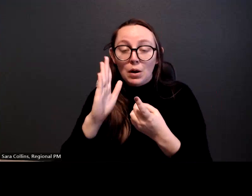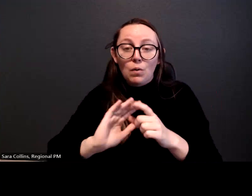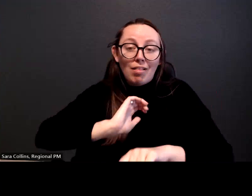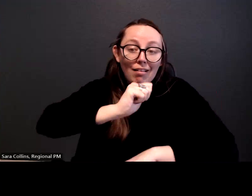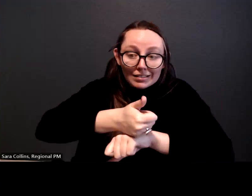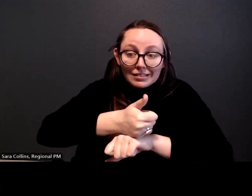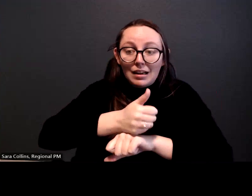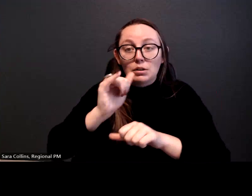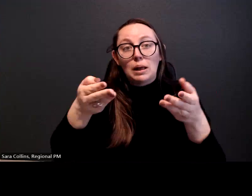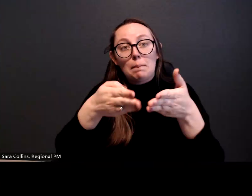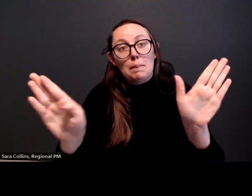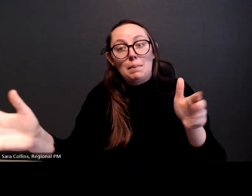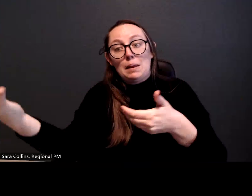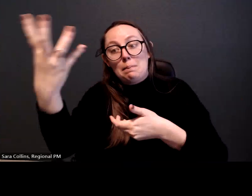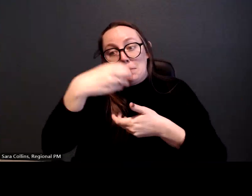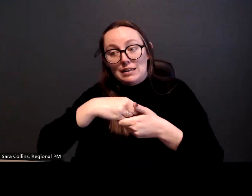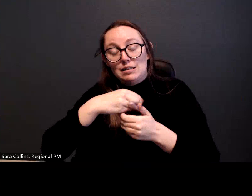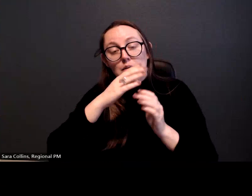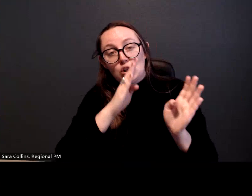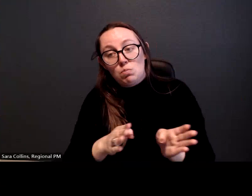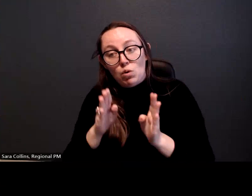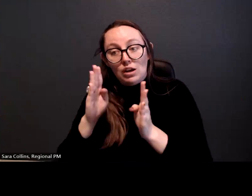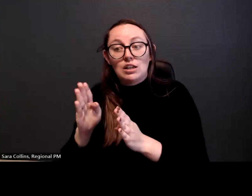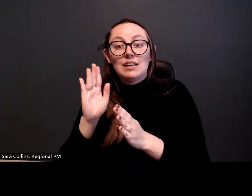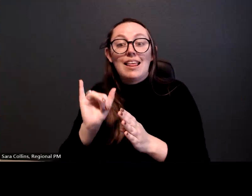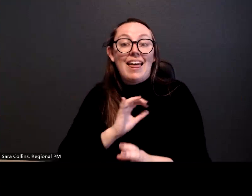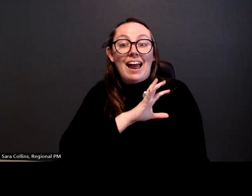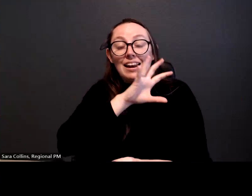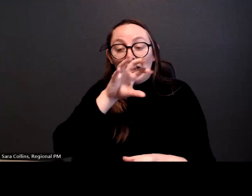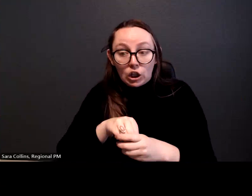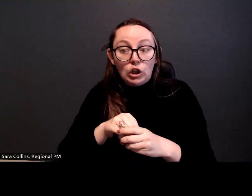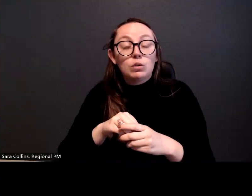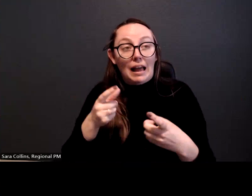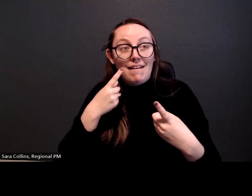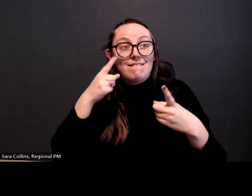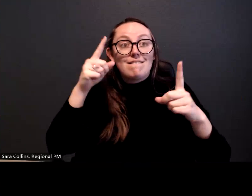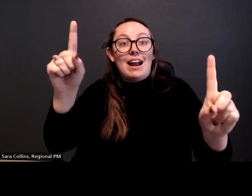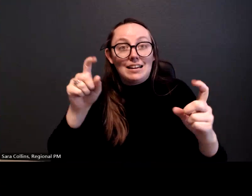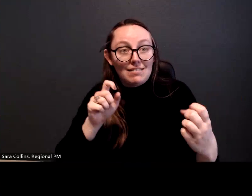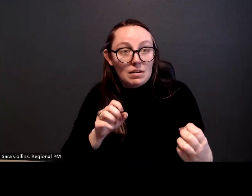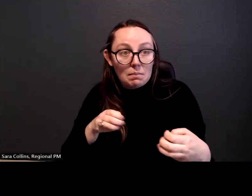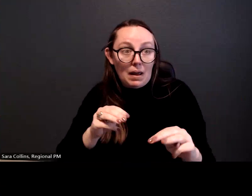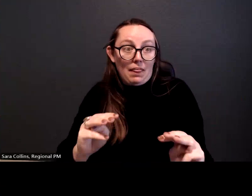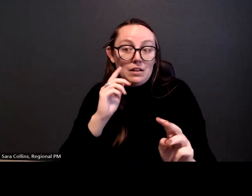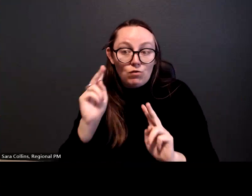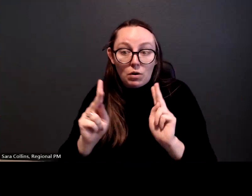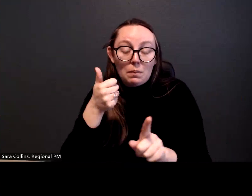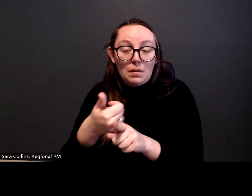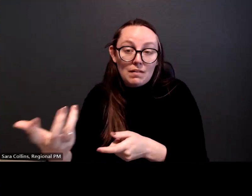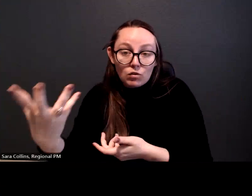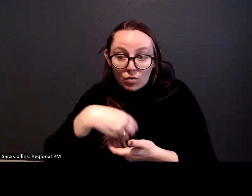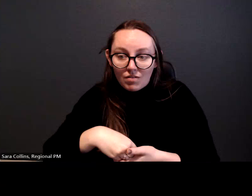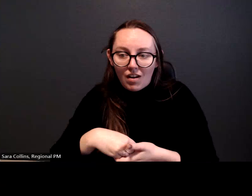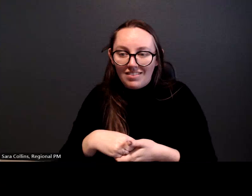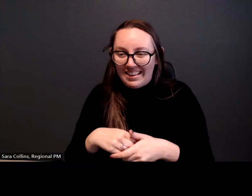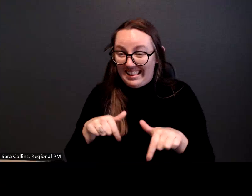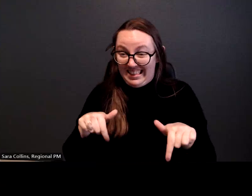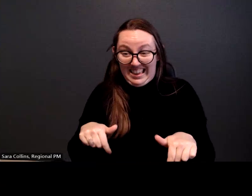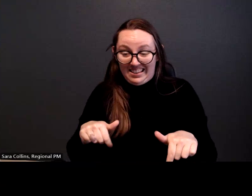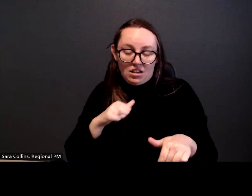provisions for increased public participation, this doesn't cut it. 3 meetings with 1 or 2 people at them is